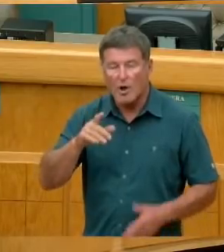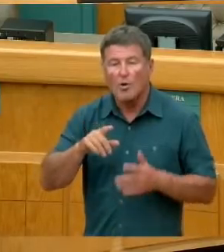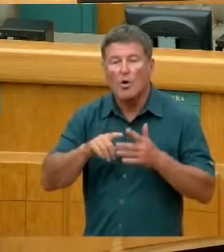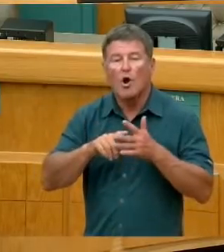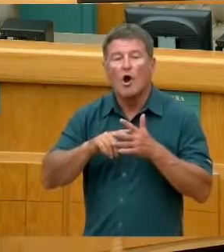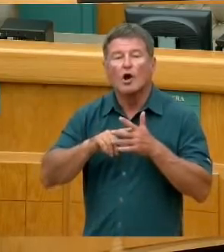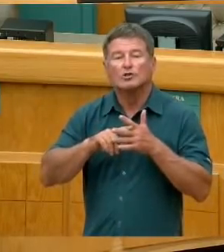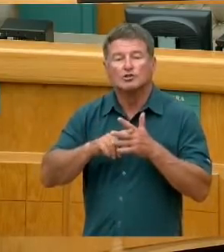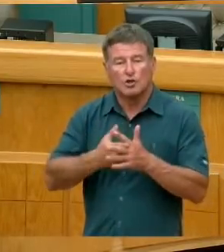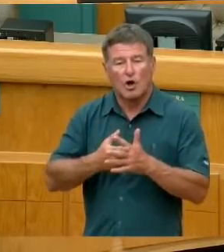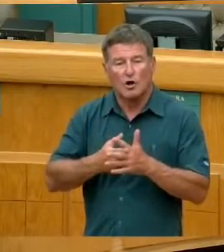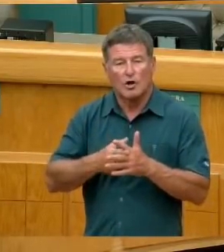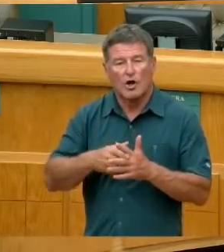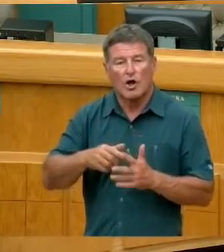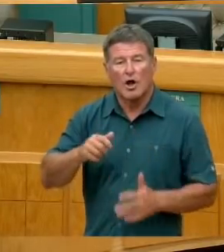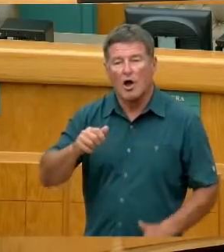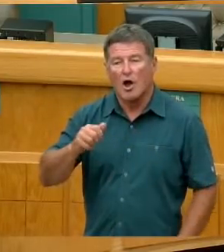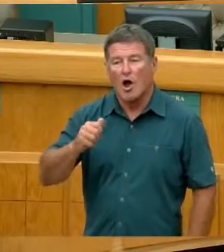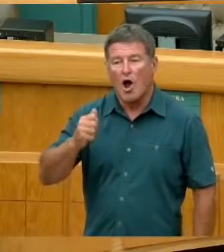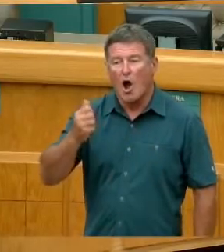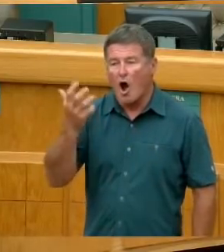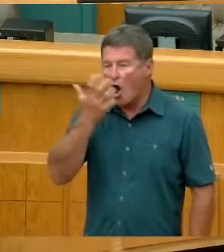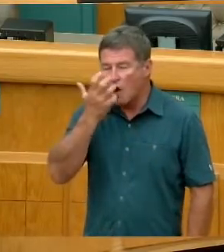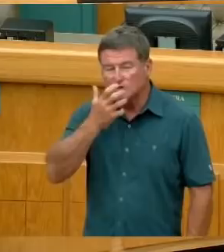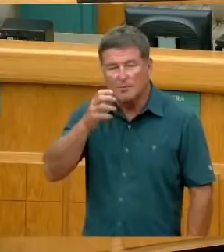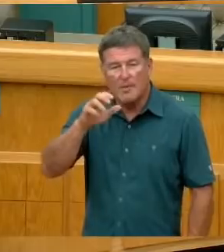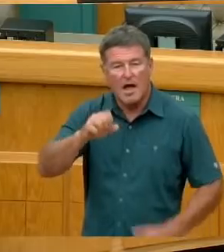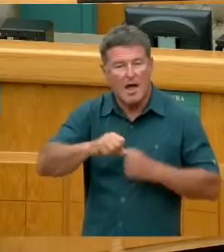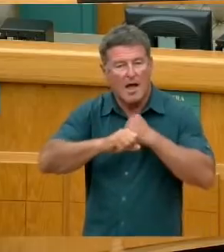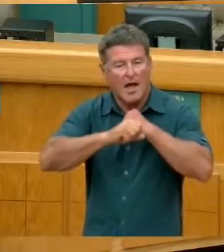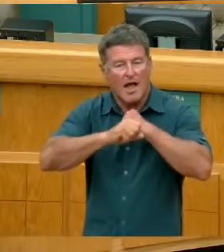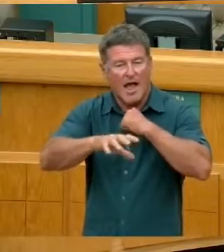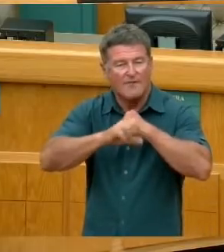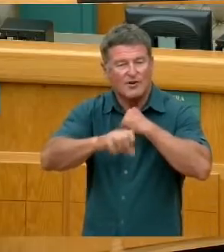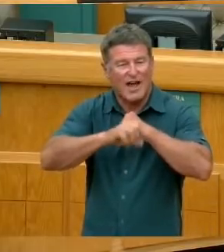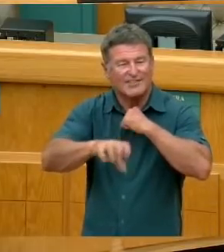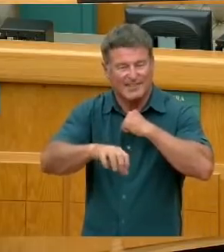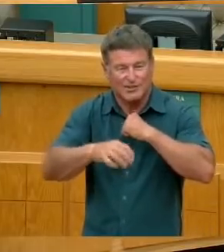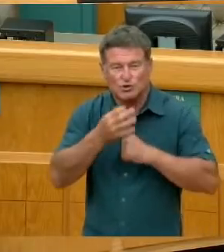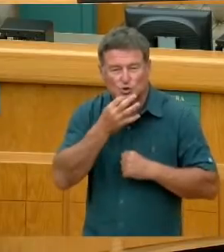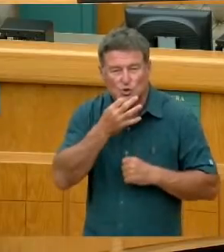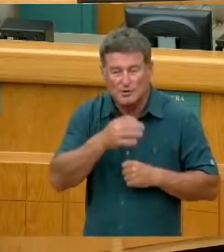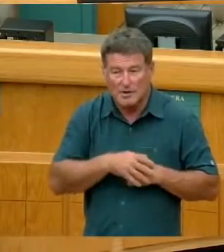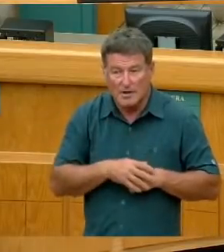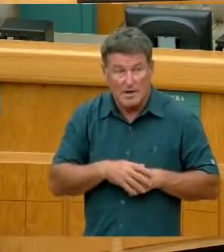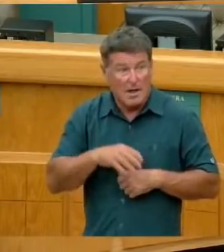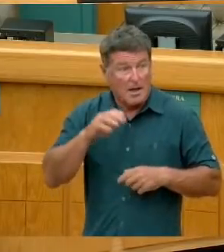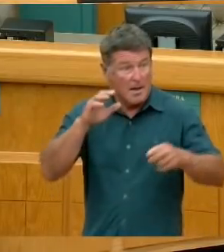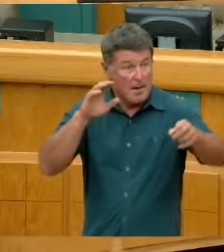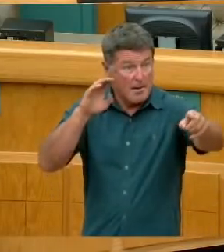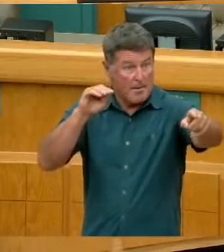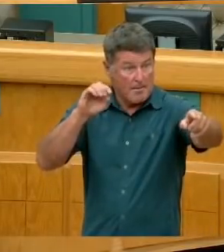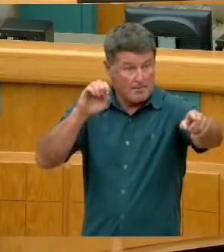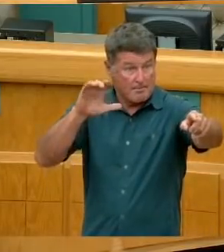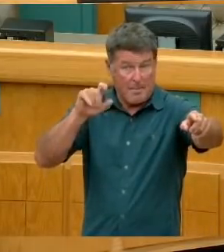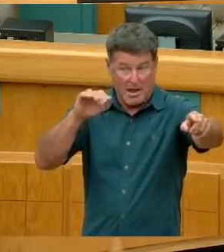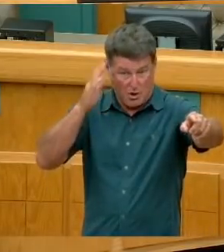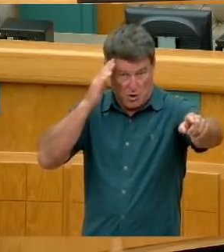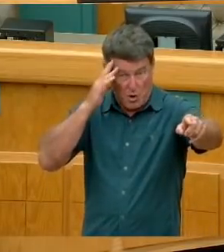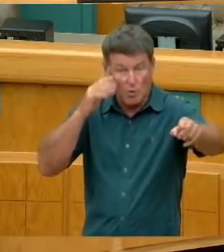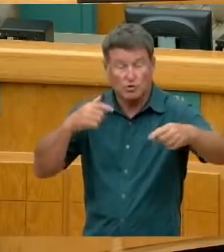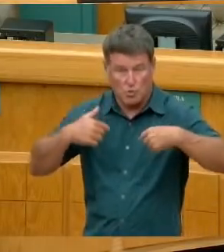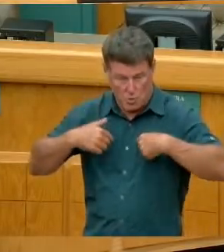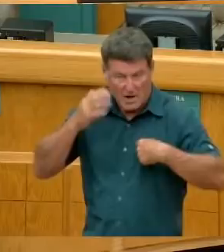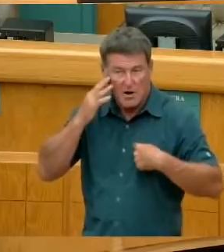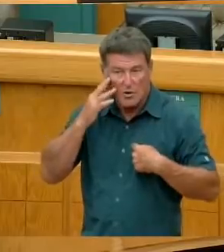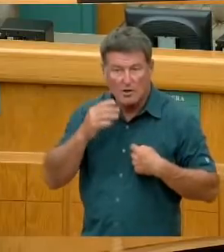that we are going to start a really awesome ad campaign. I believe it's going to, I just got it. Mayor knows